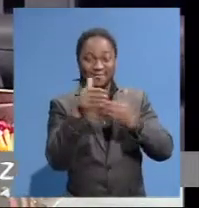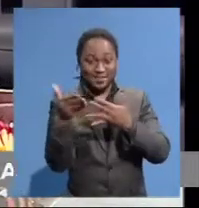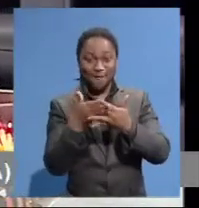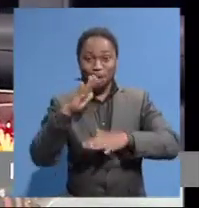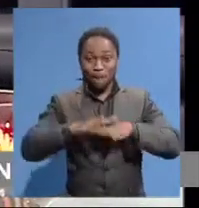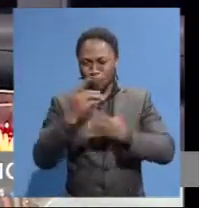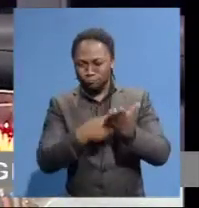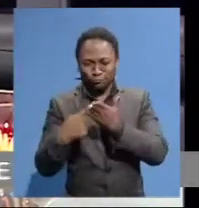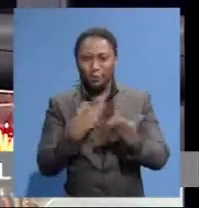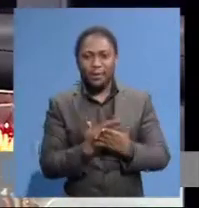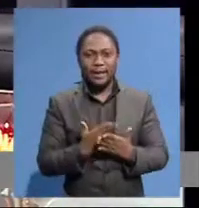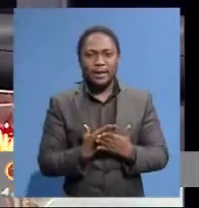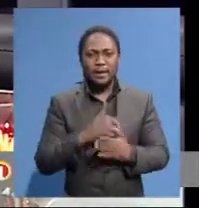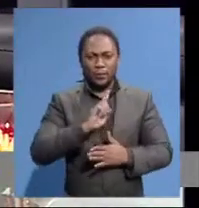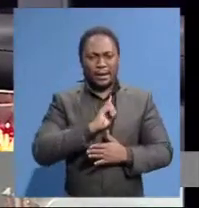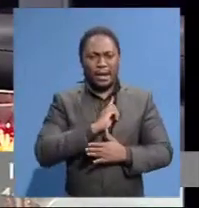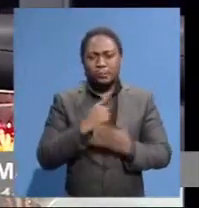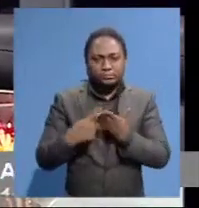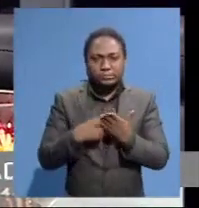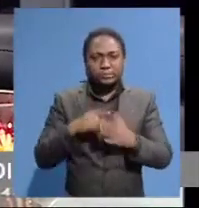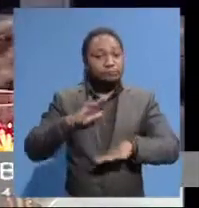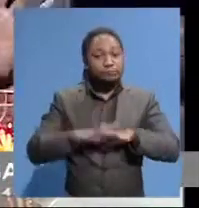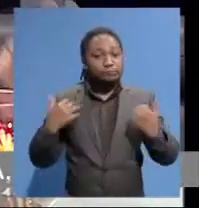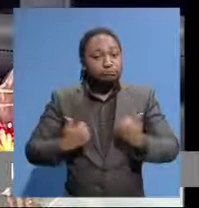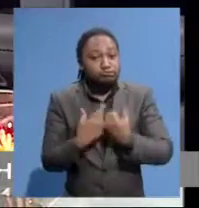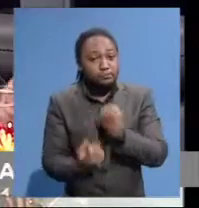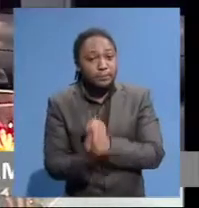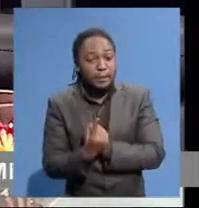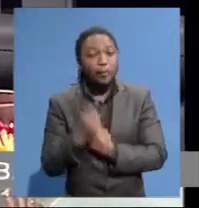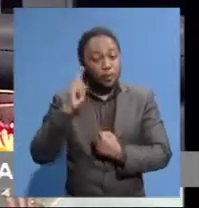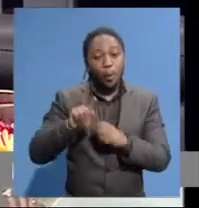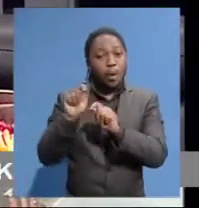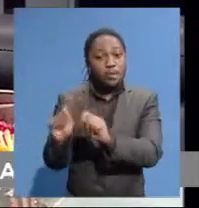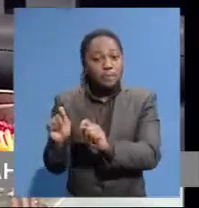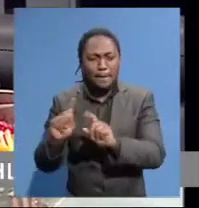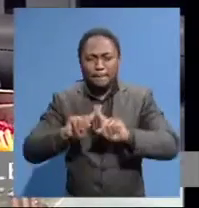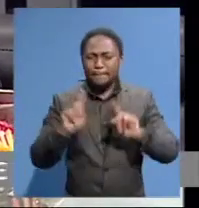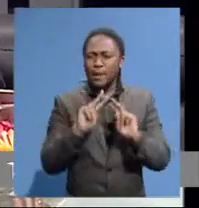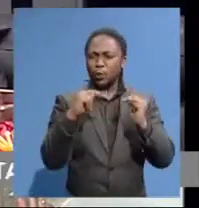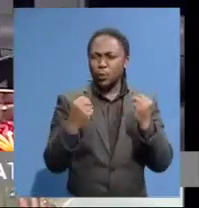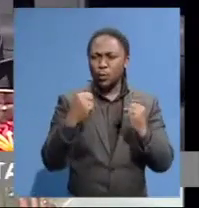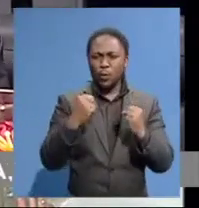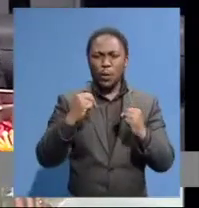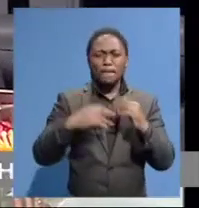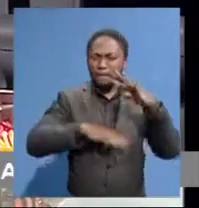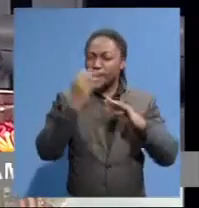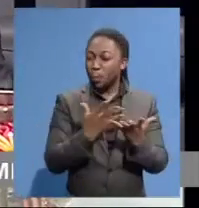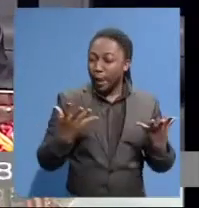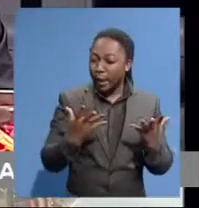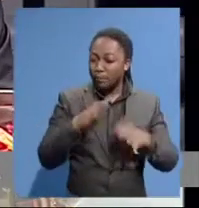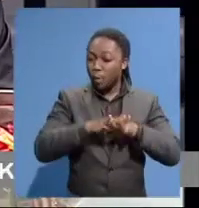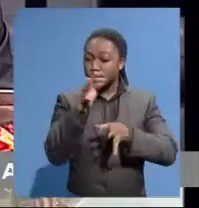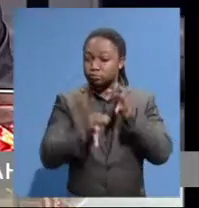where the hospital will be. You spoke about Cape Town. There's a children's hospital there. We don't know yet where in South Africa this hospital will be, and you're going to tell us that.